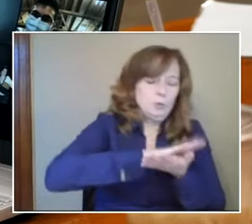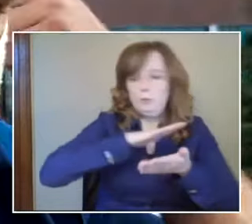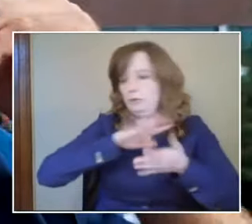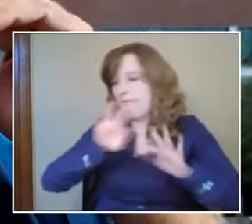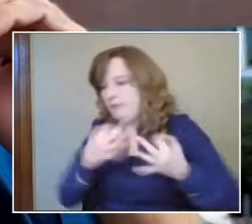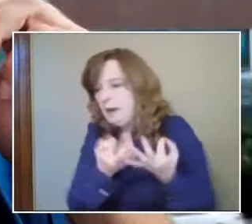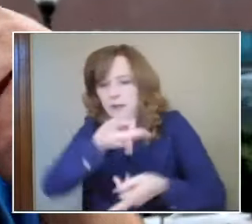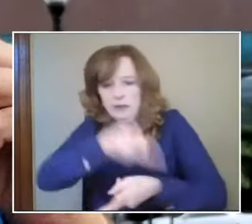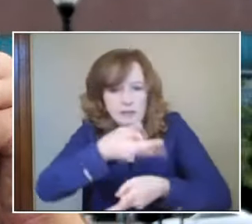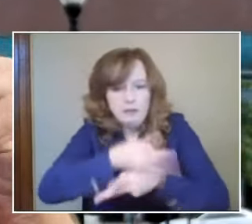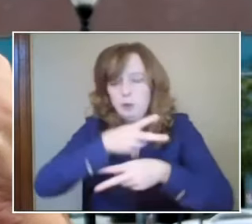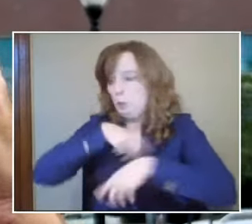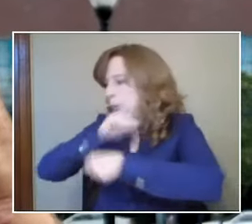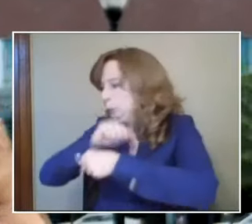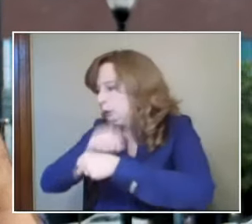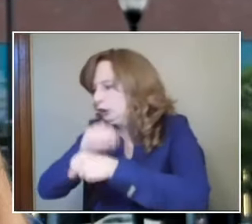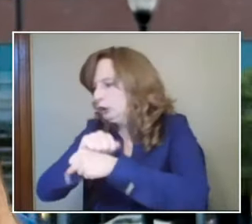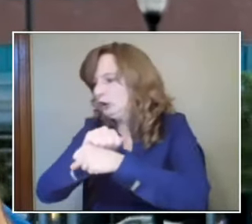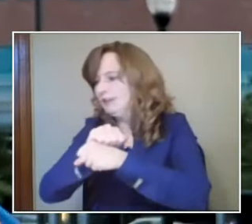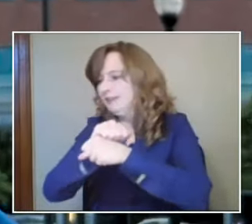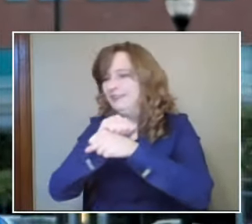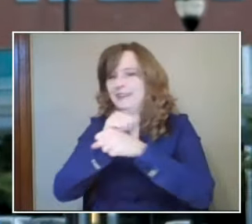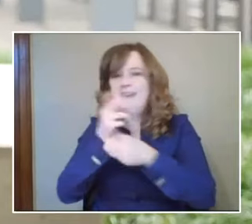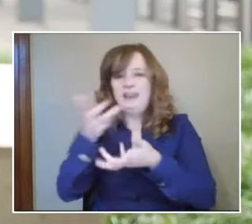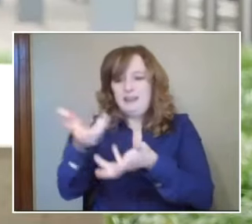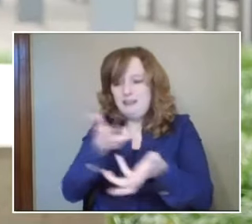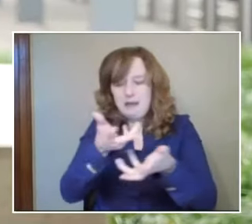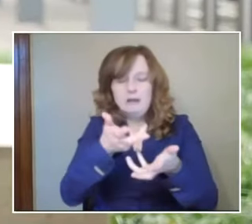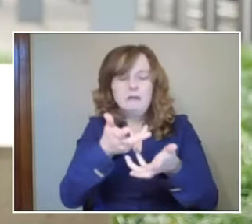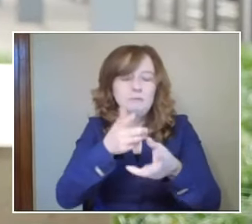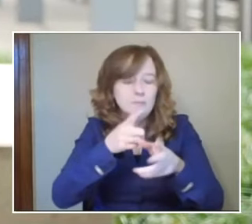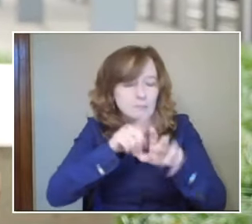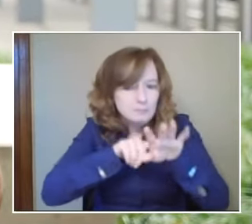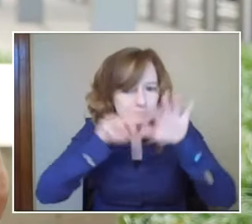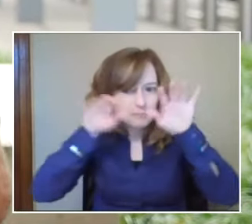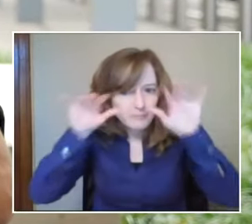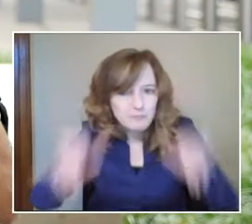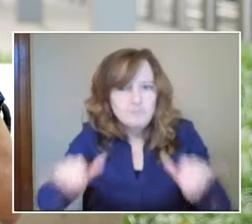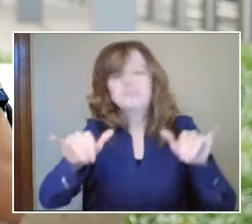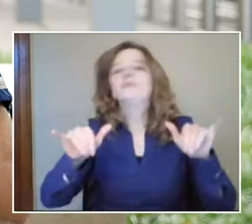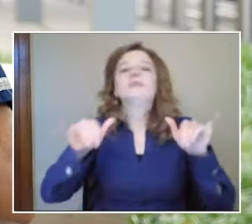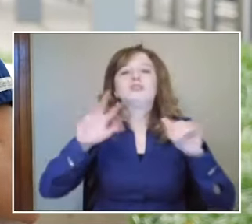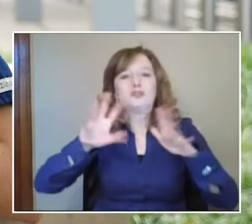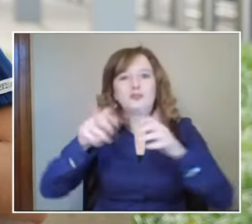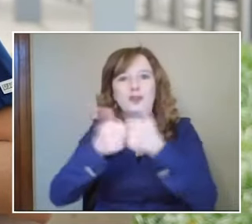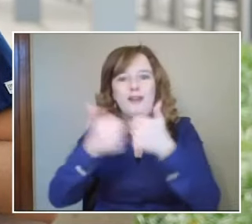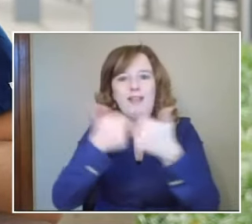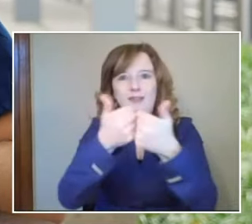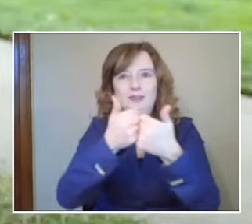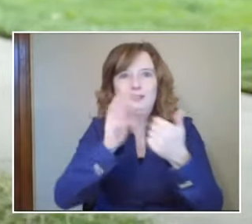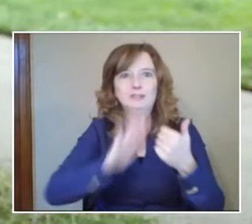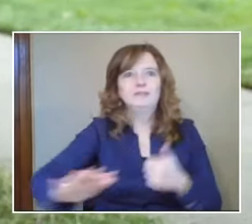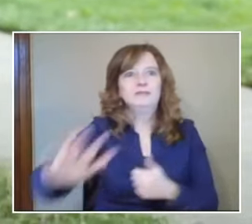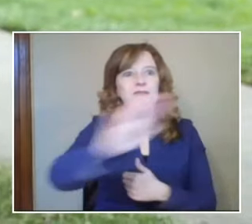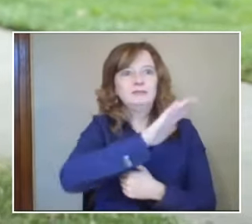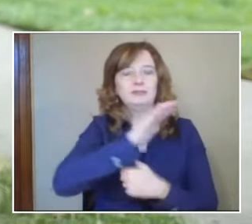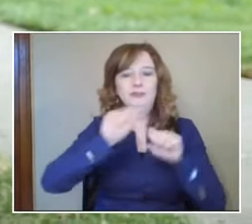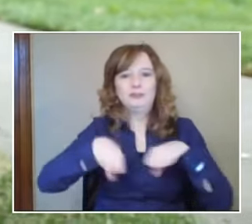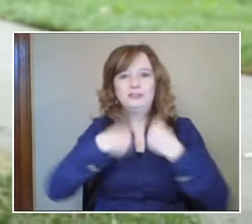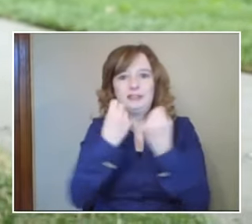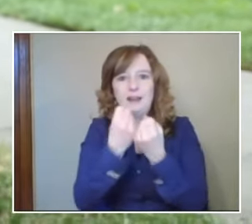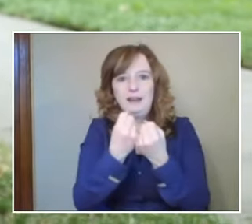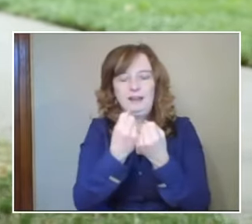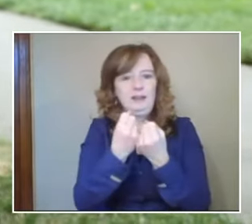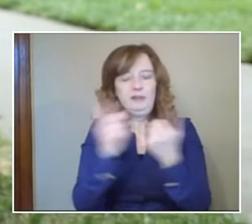so while grappling with challenges our society hasn't confronted in more than a century, is truly